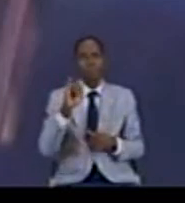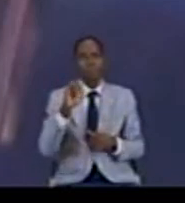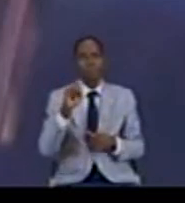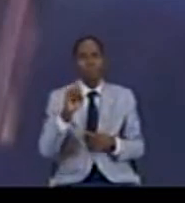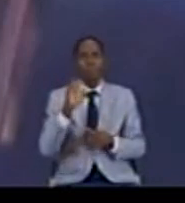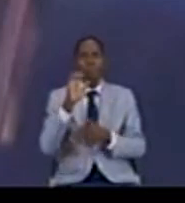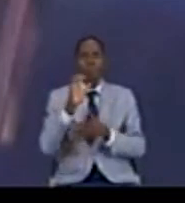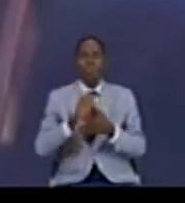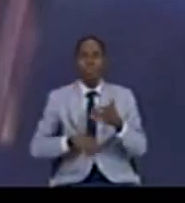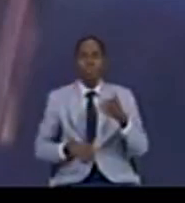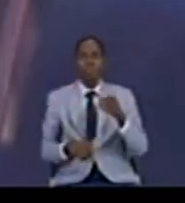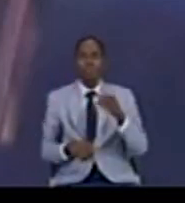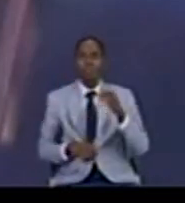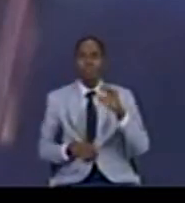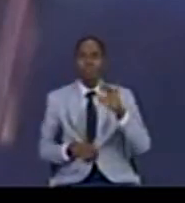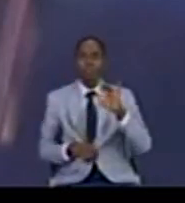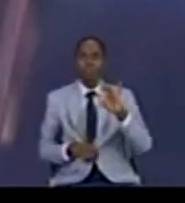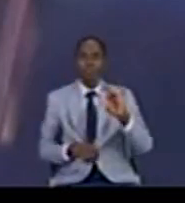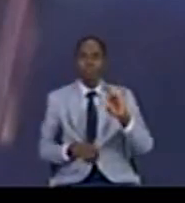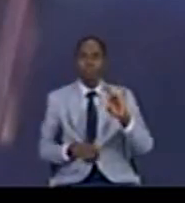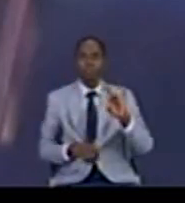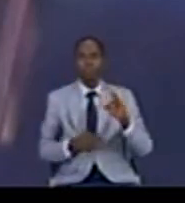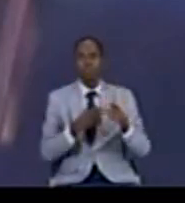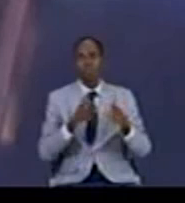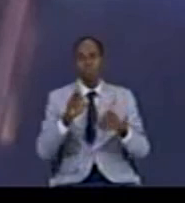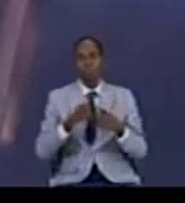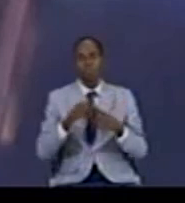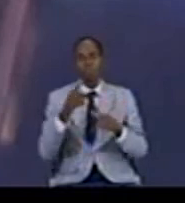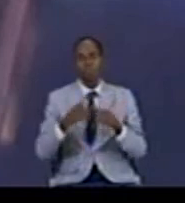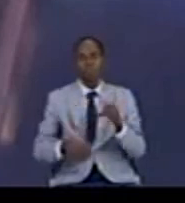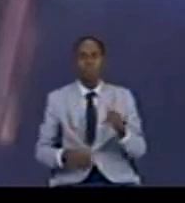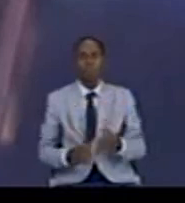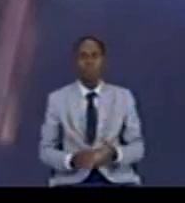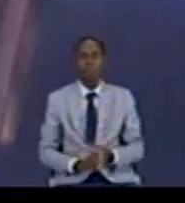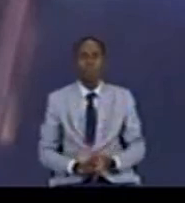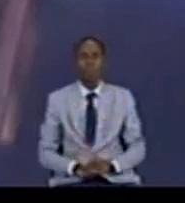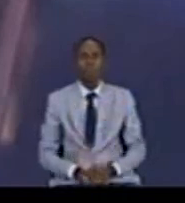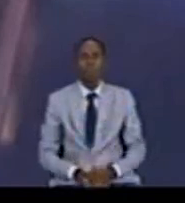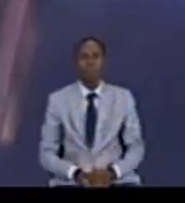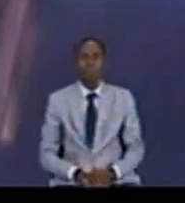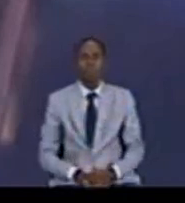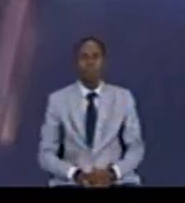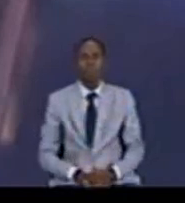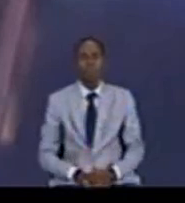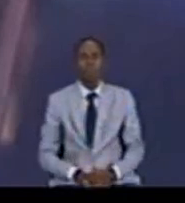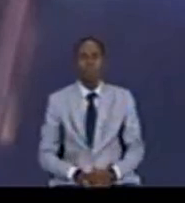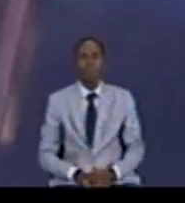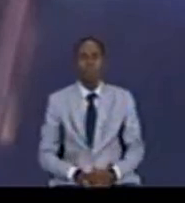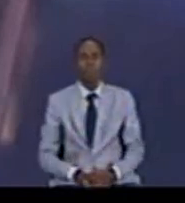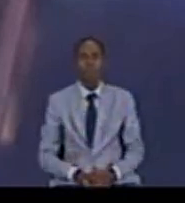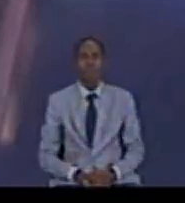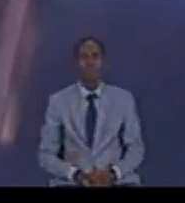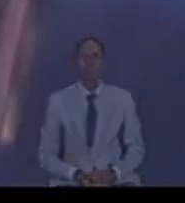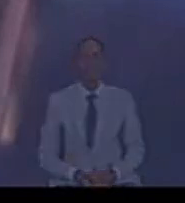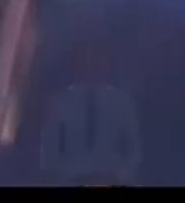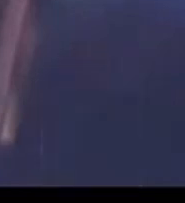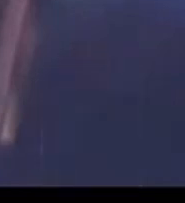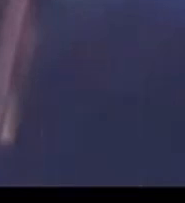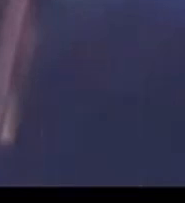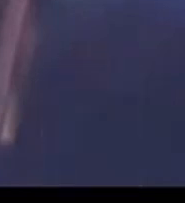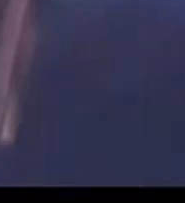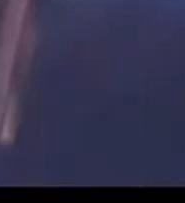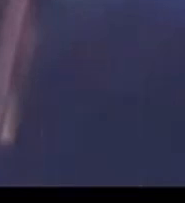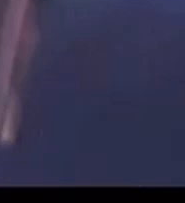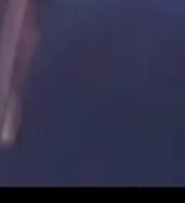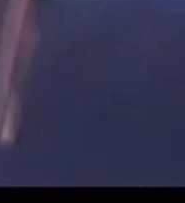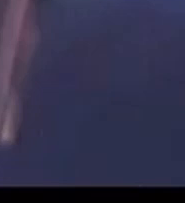pass over the earth, and the waters assuaged. And the fountains also of the deep and the windows of heaven were stopped, and